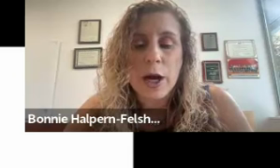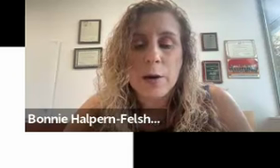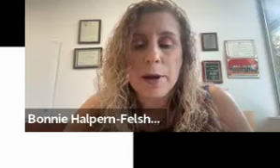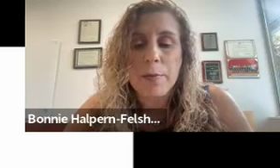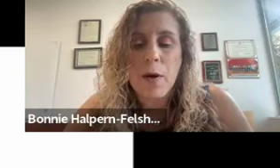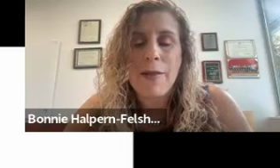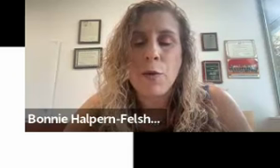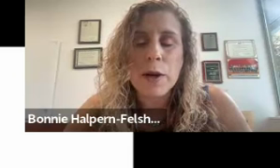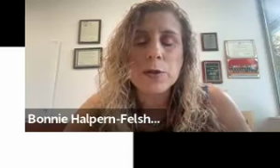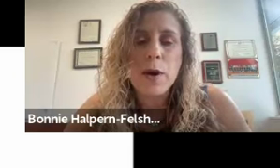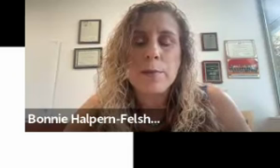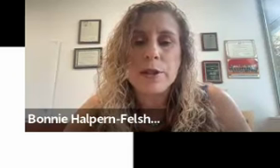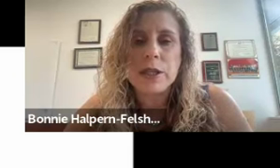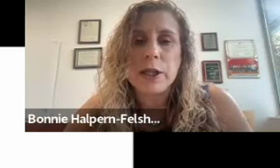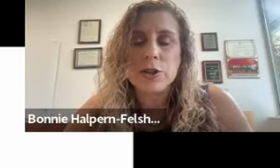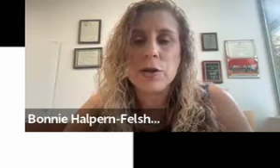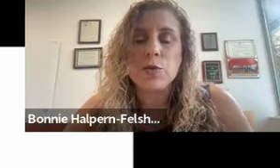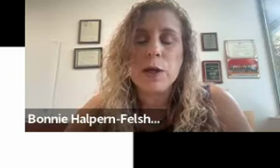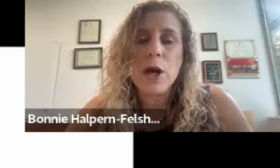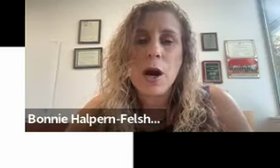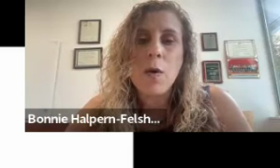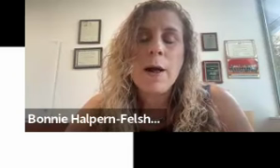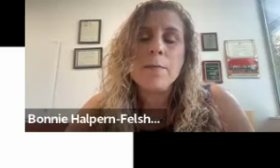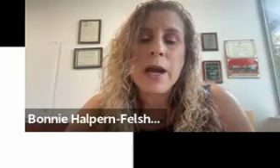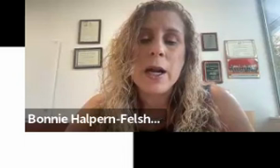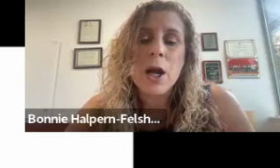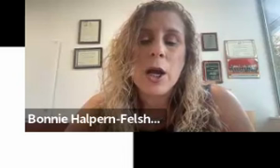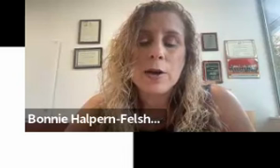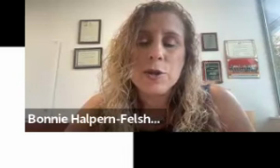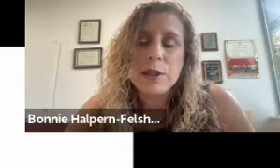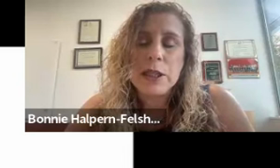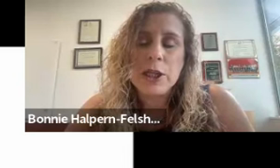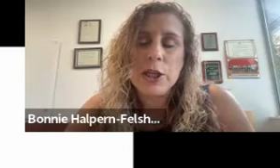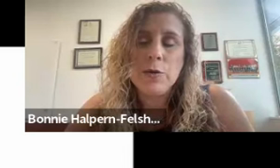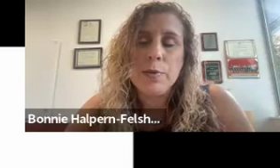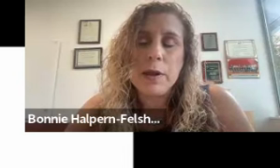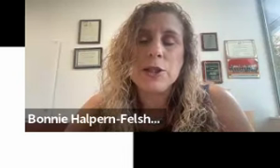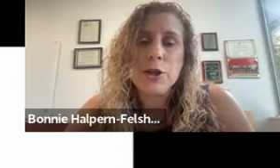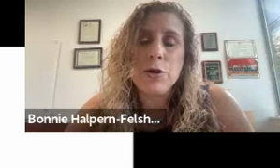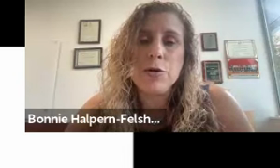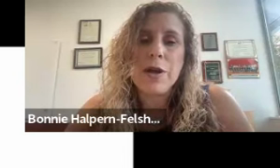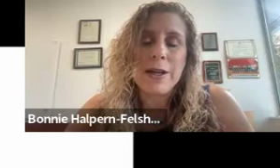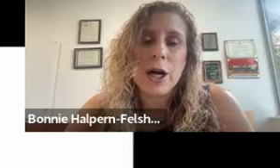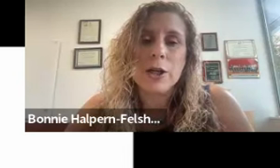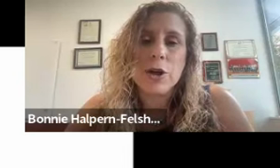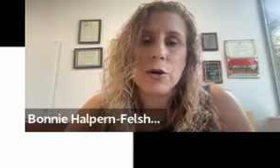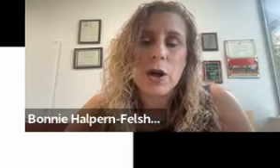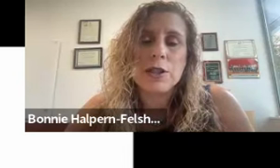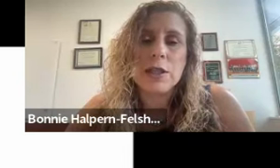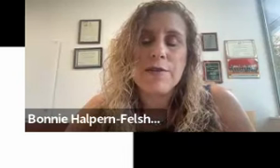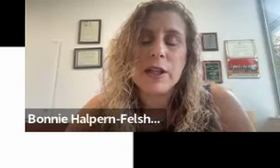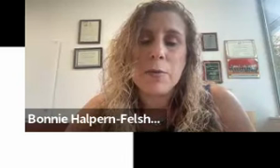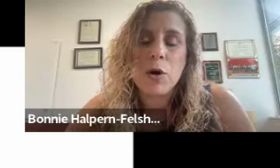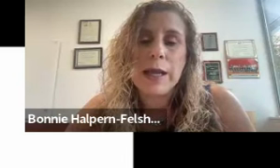queer young people. And the reason why I'm particularly concerned is we know that LGBTQ plus youth and young adults